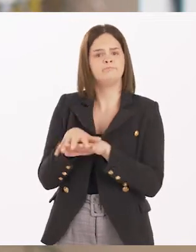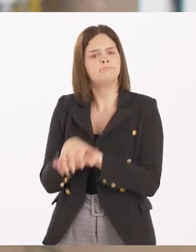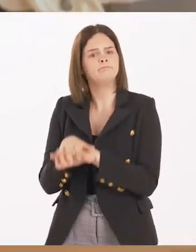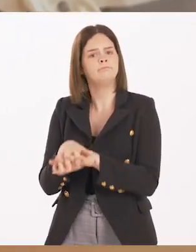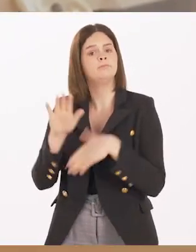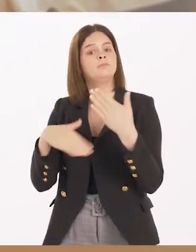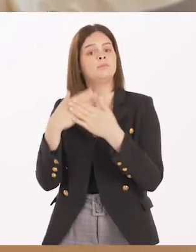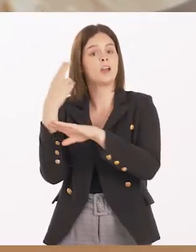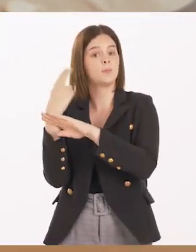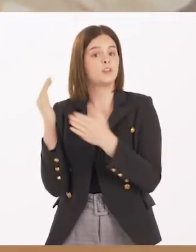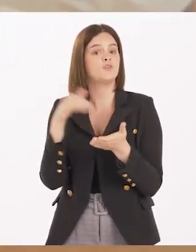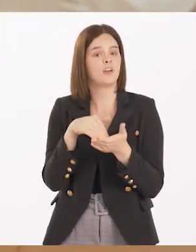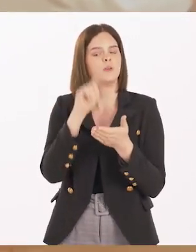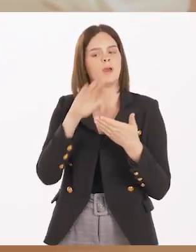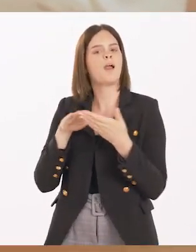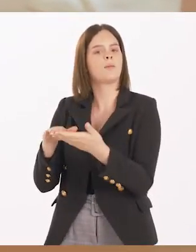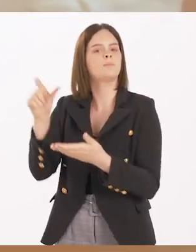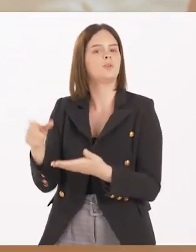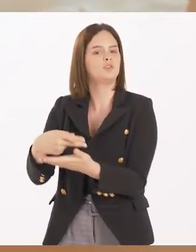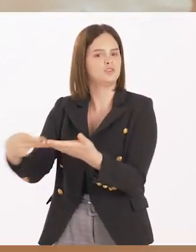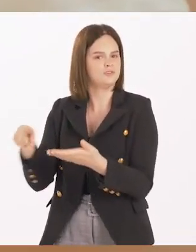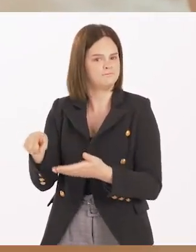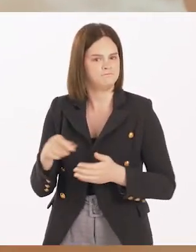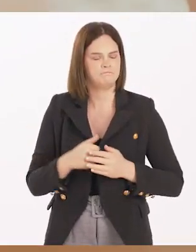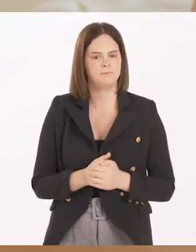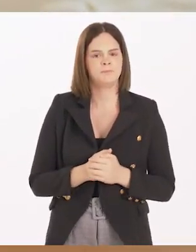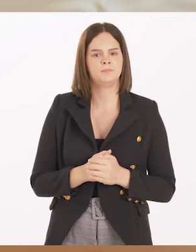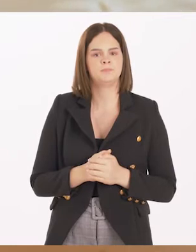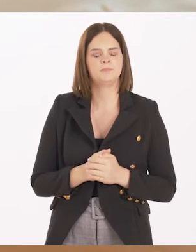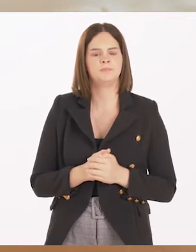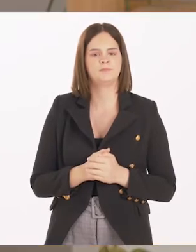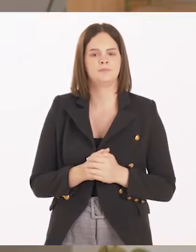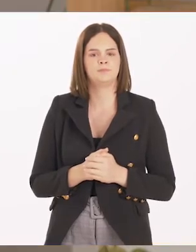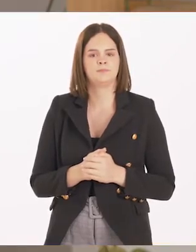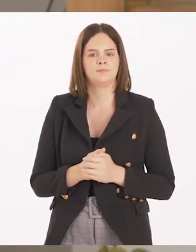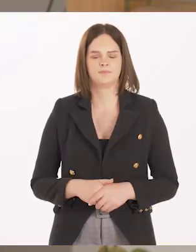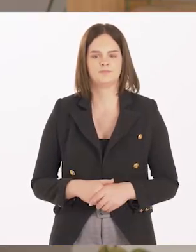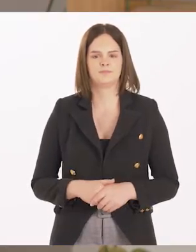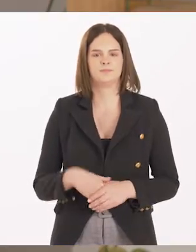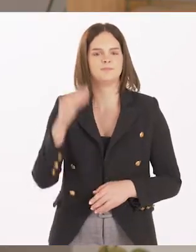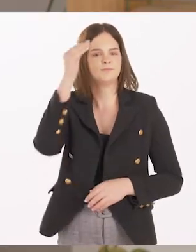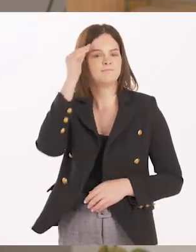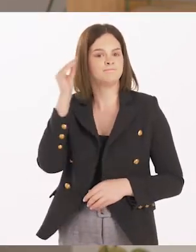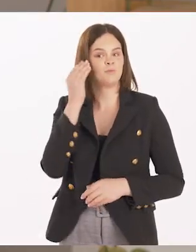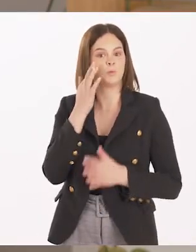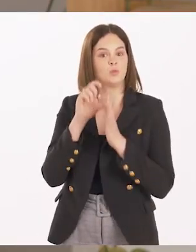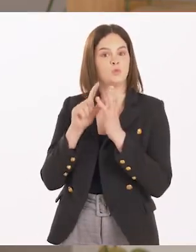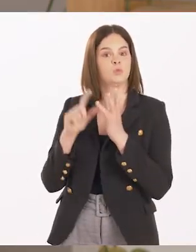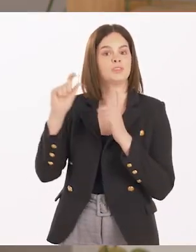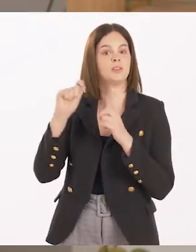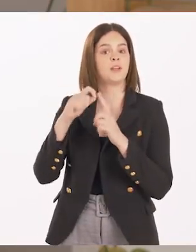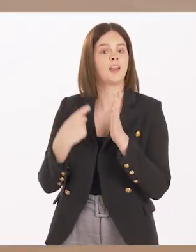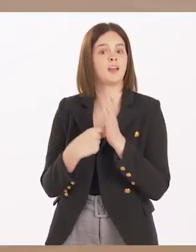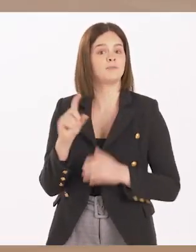You'll need to continue these compressions until we arrive and take over. Here's a few things to keep in mind as you're doing